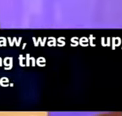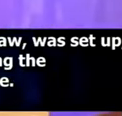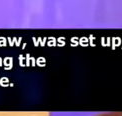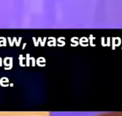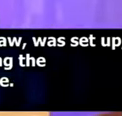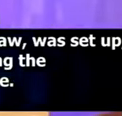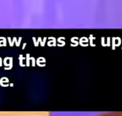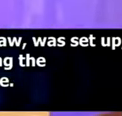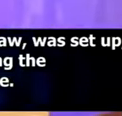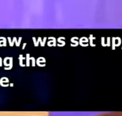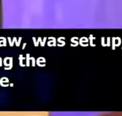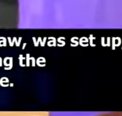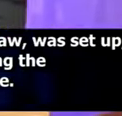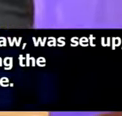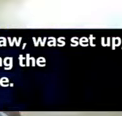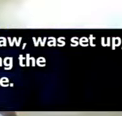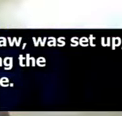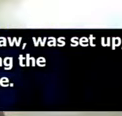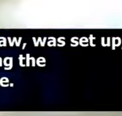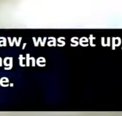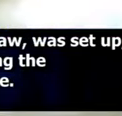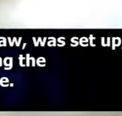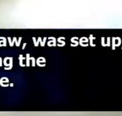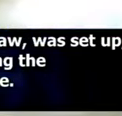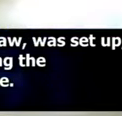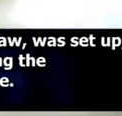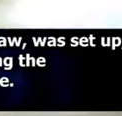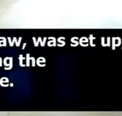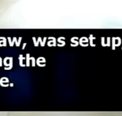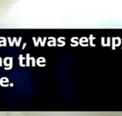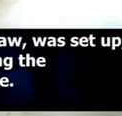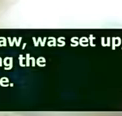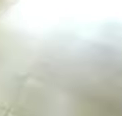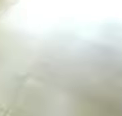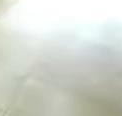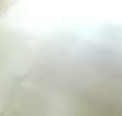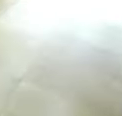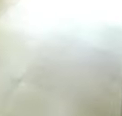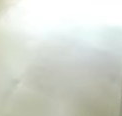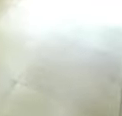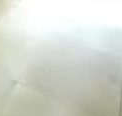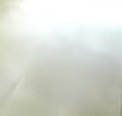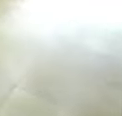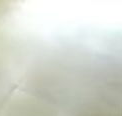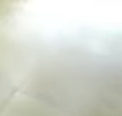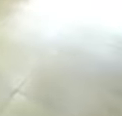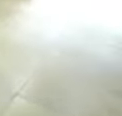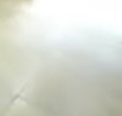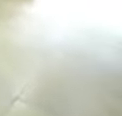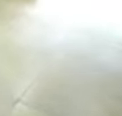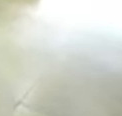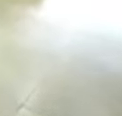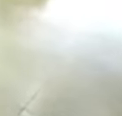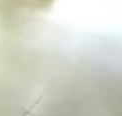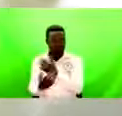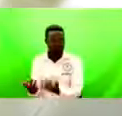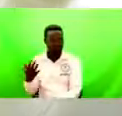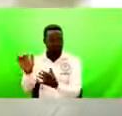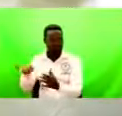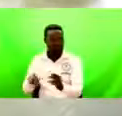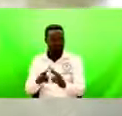fire. So it was the same, but during the day it is cloud, during the night it is fire. I